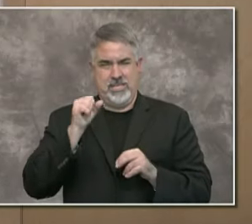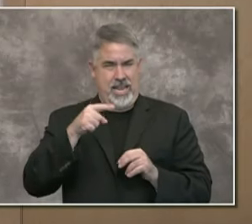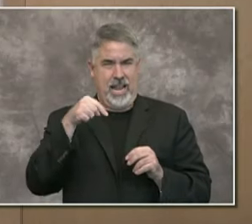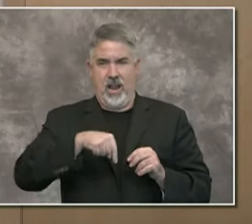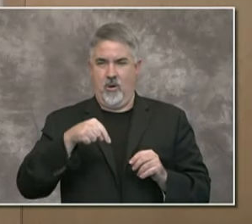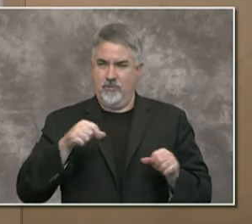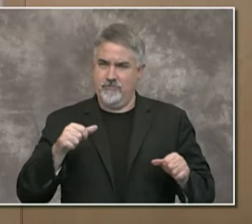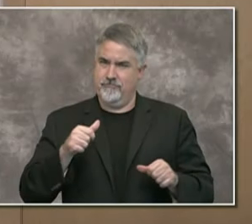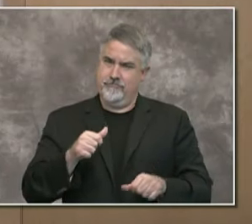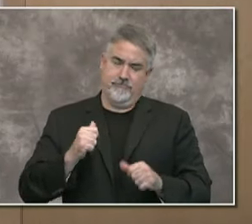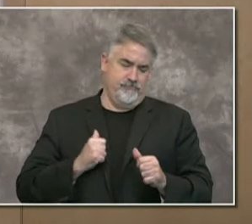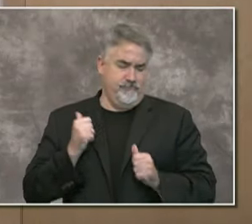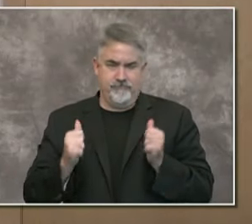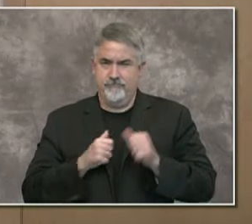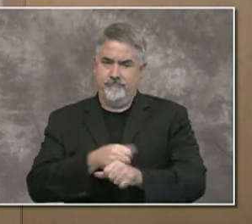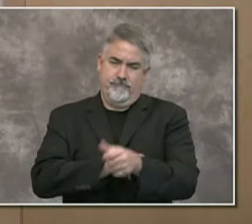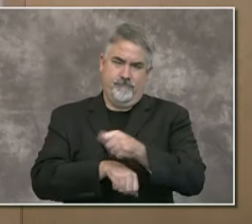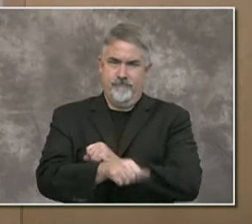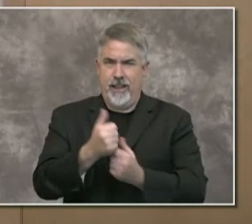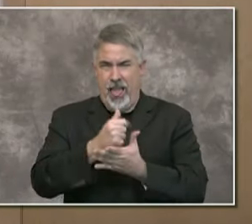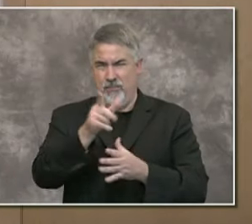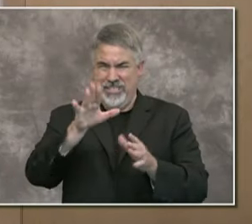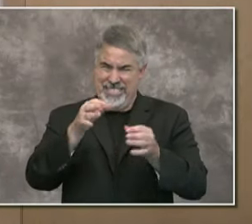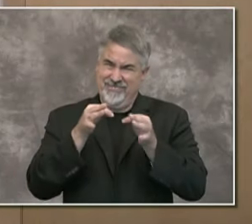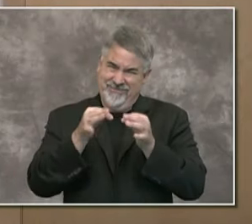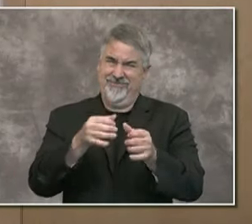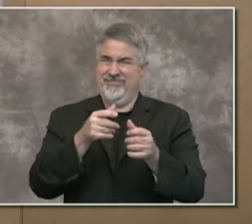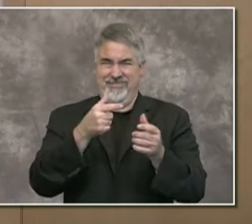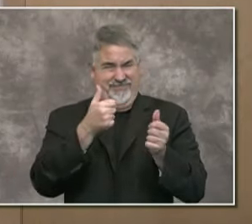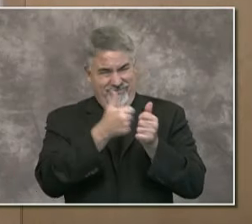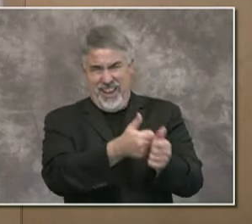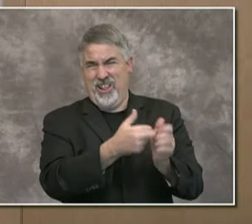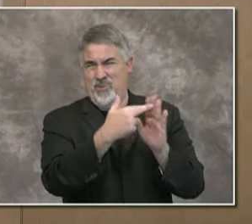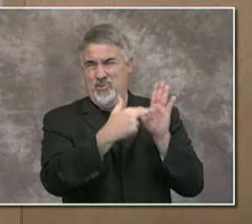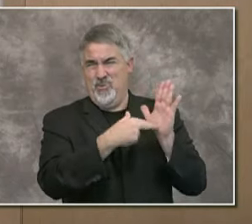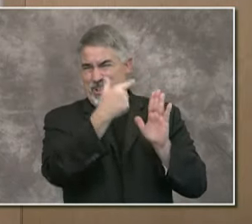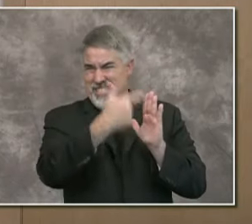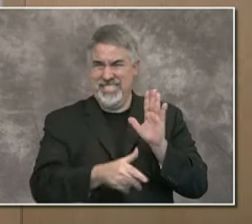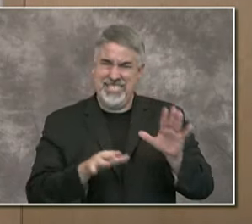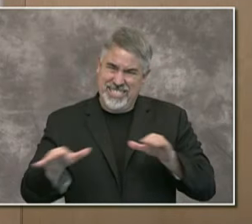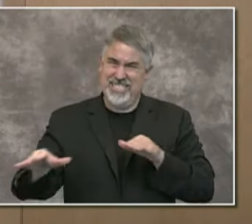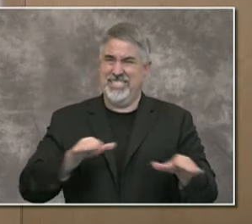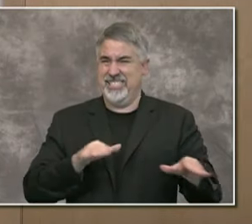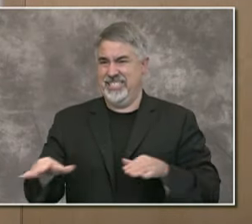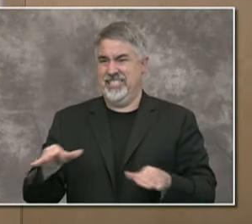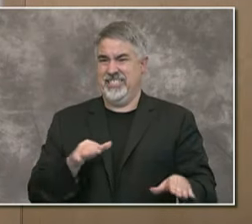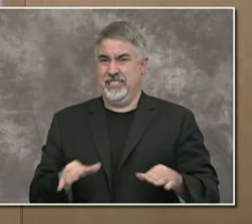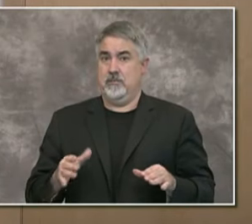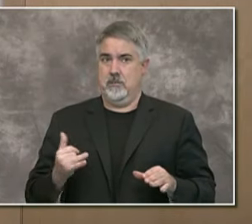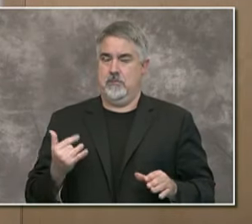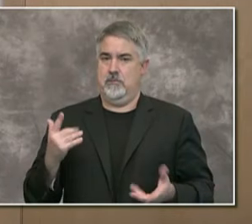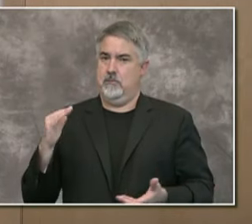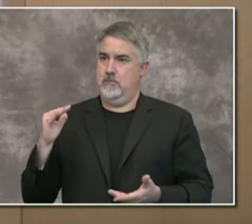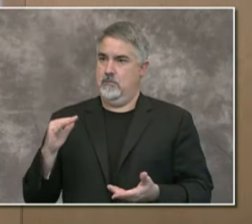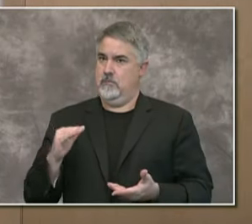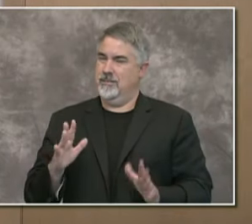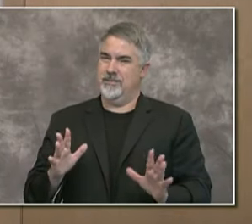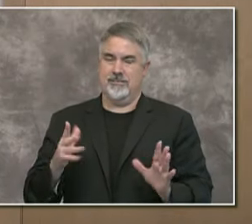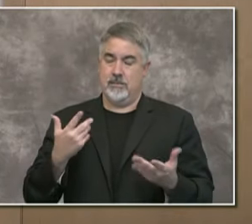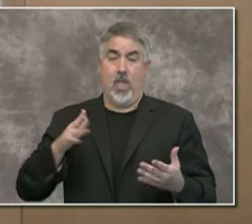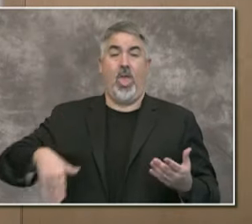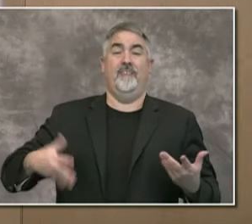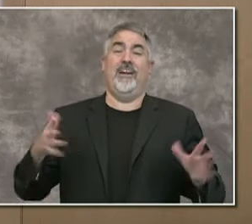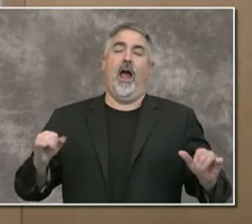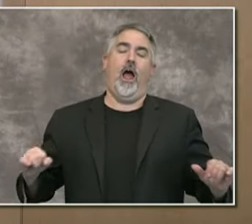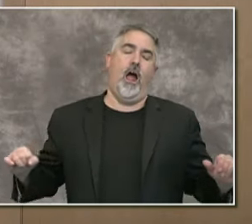expeditious manner, quickly, has had an impact. But people should not think that, oh, you know, things are